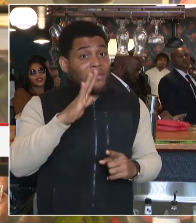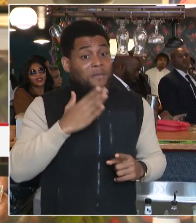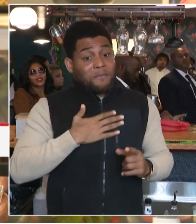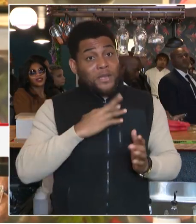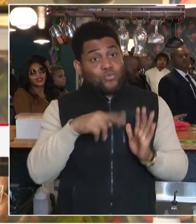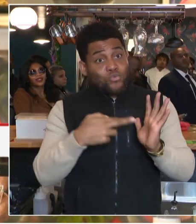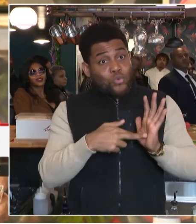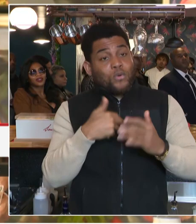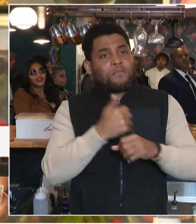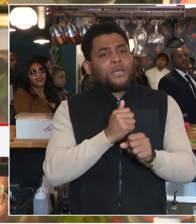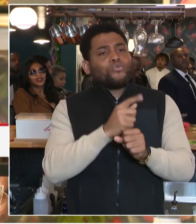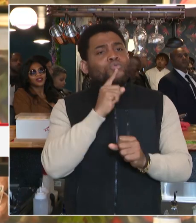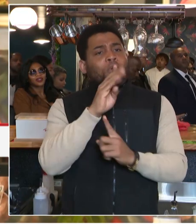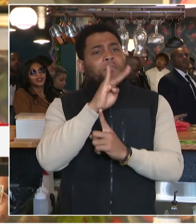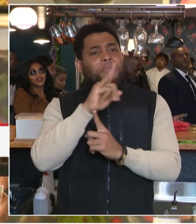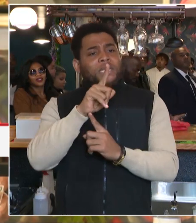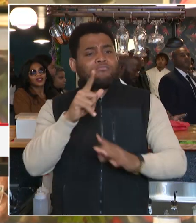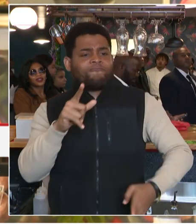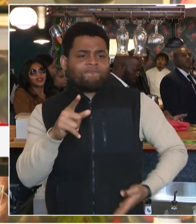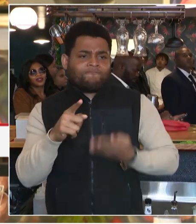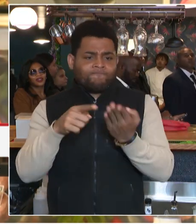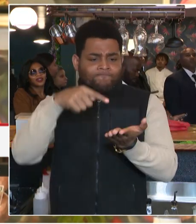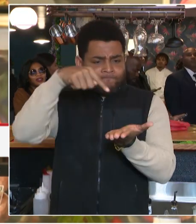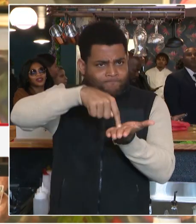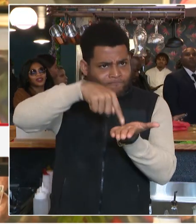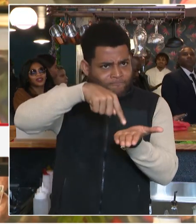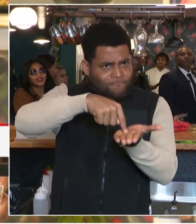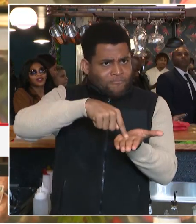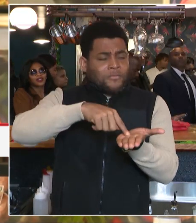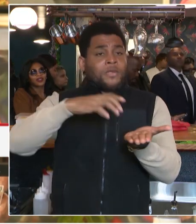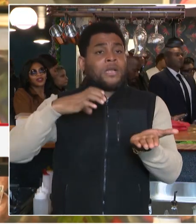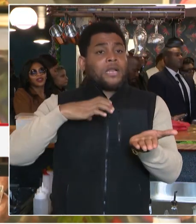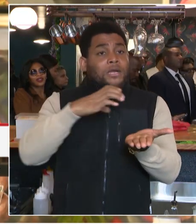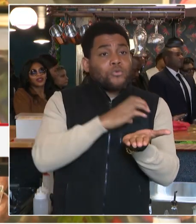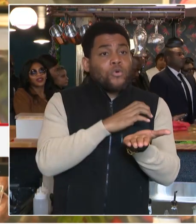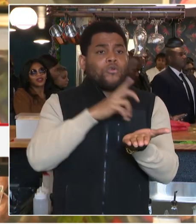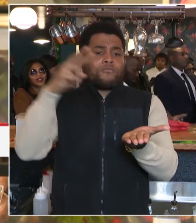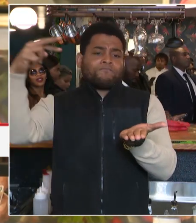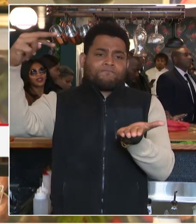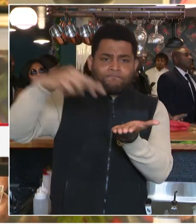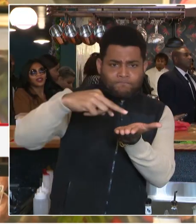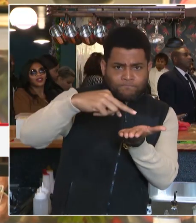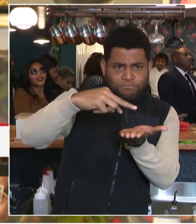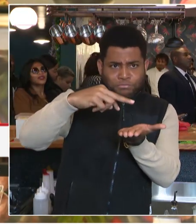council that, in my opinion, closes gaps in very